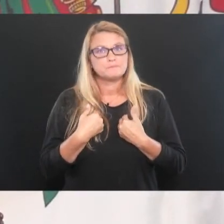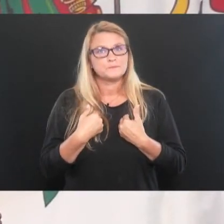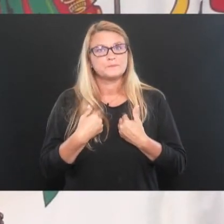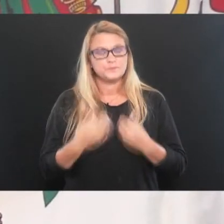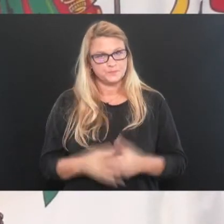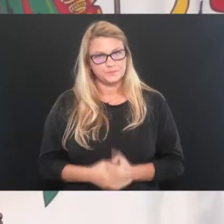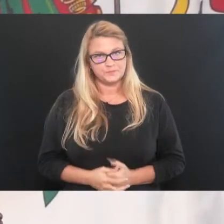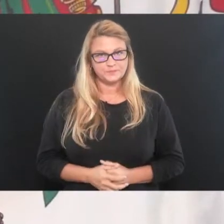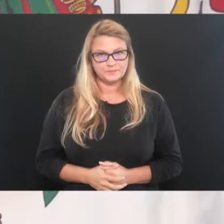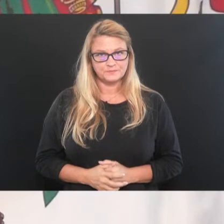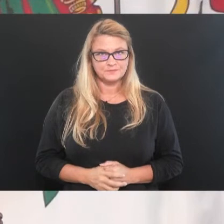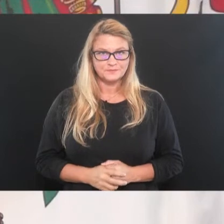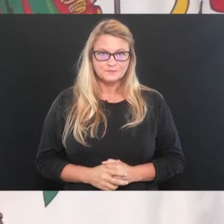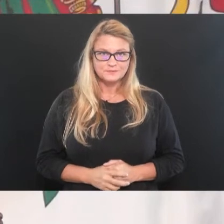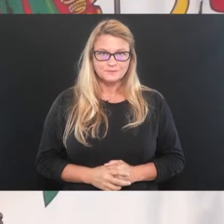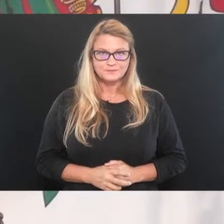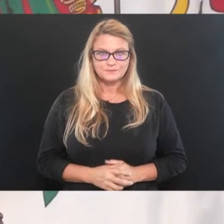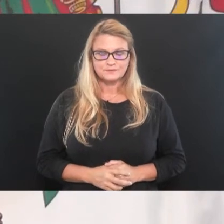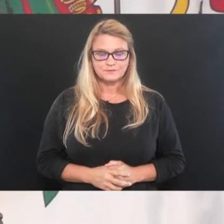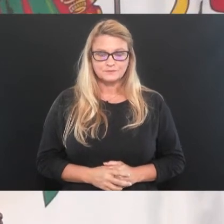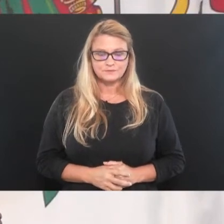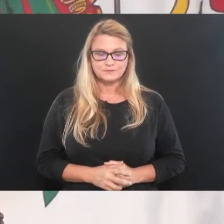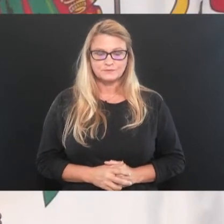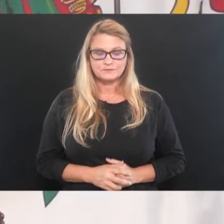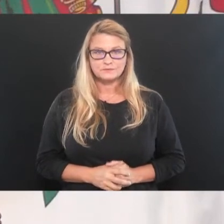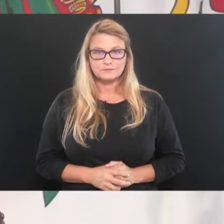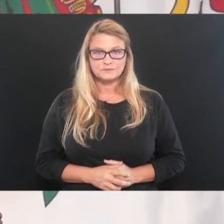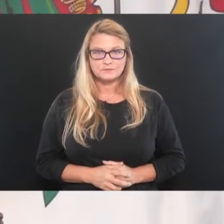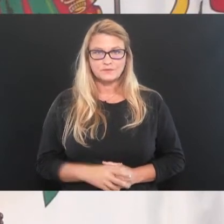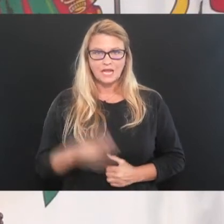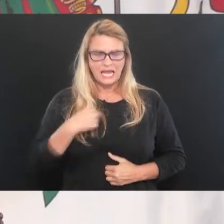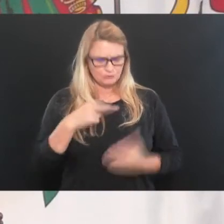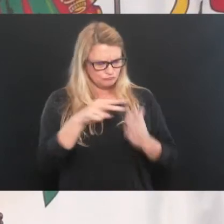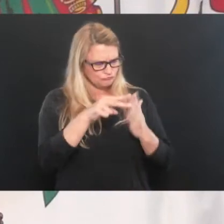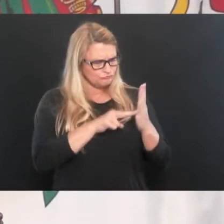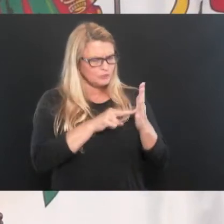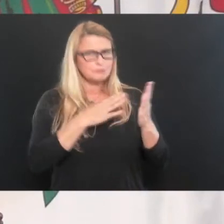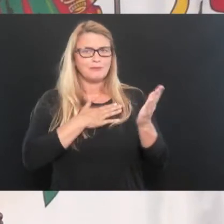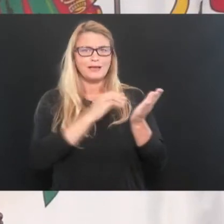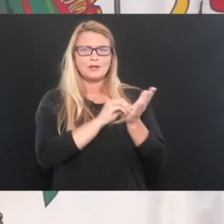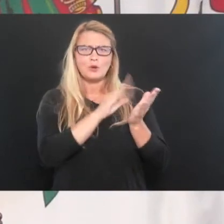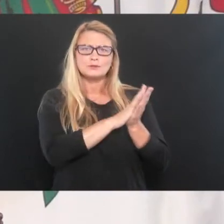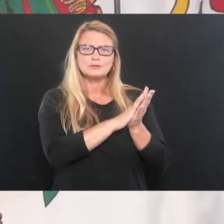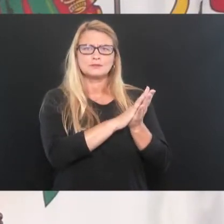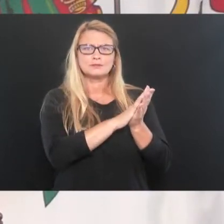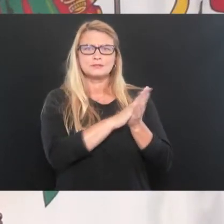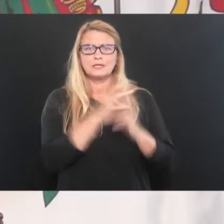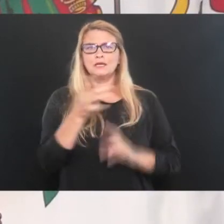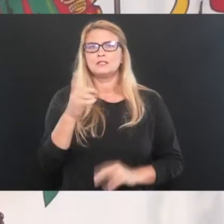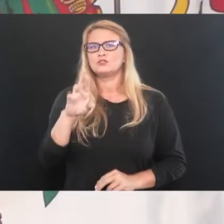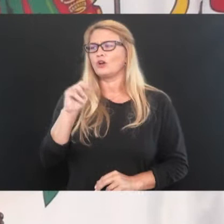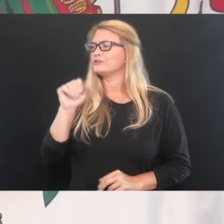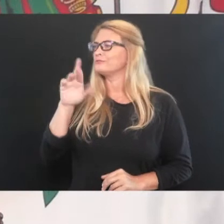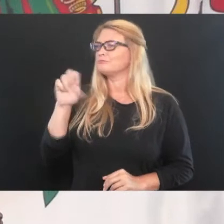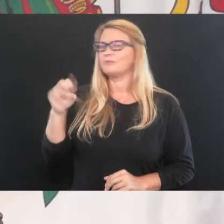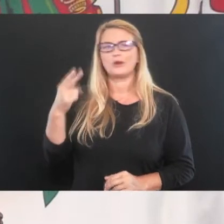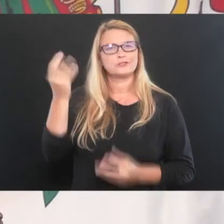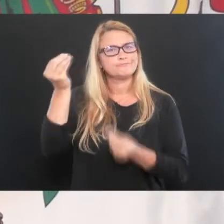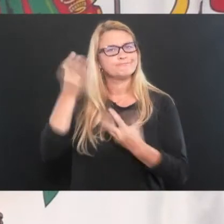I go back to my notes that, here is Dr. Marsh just told us